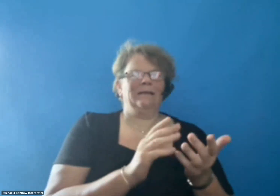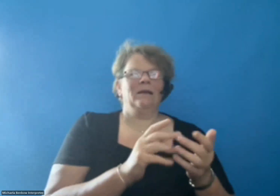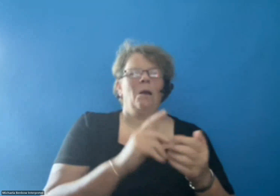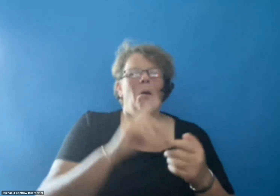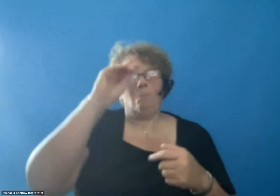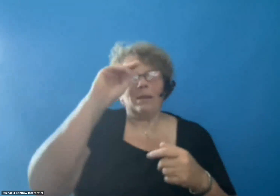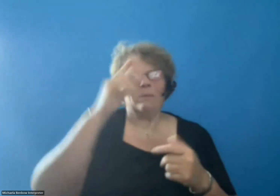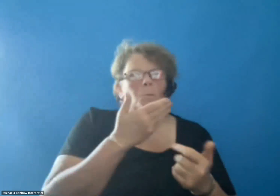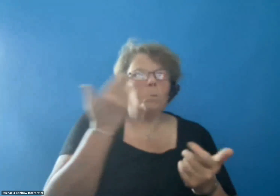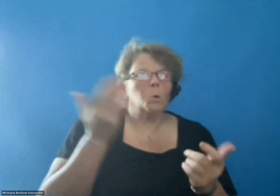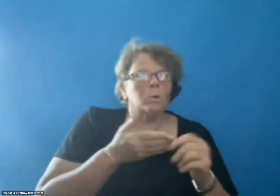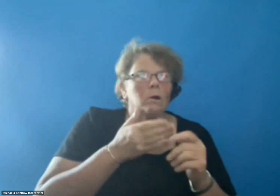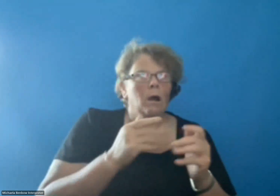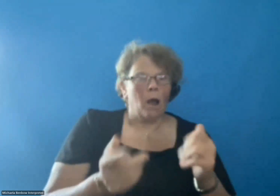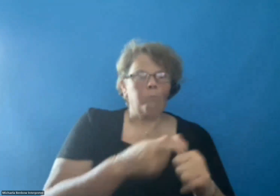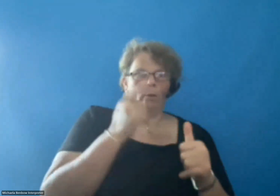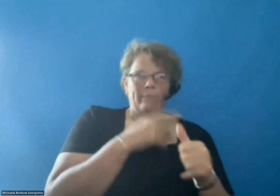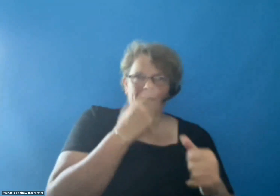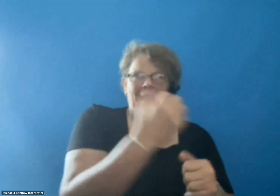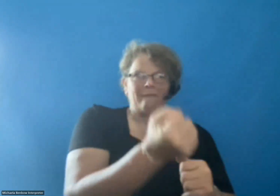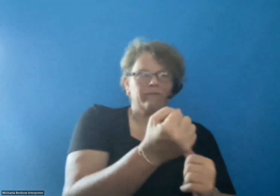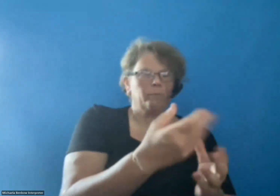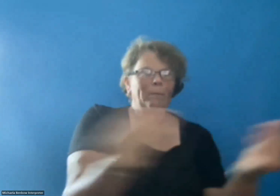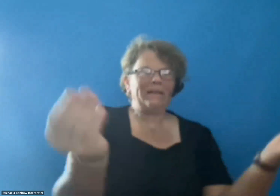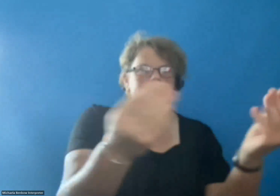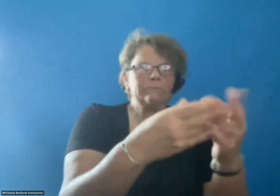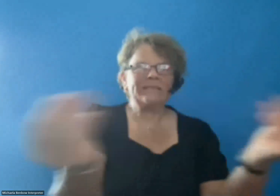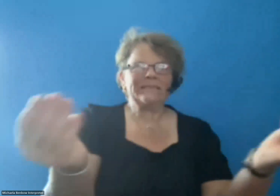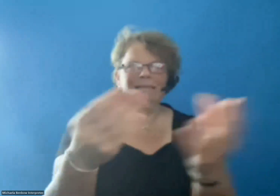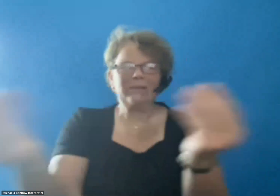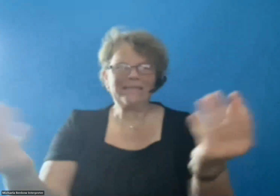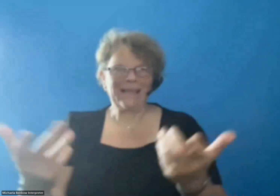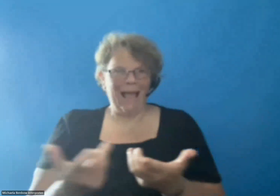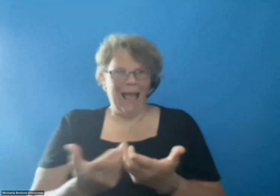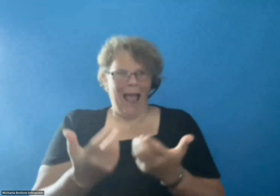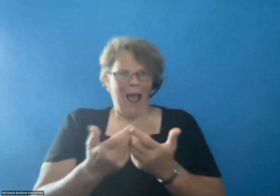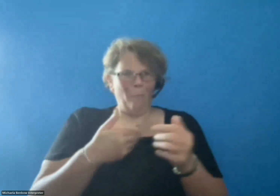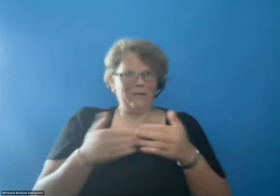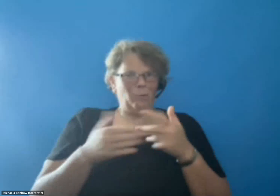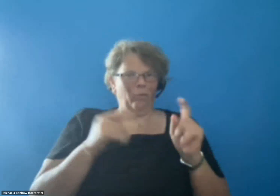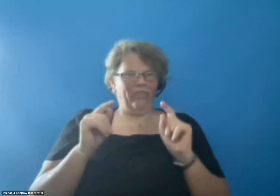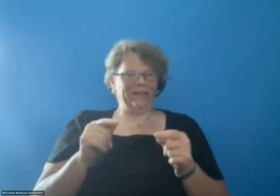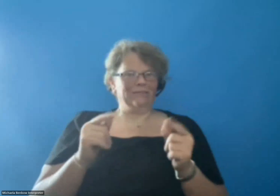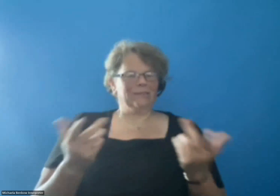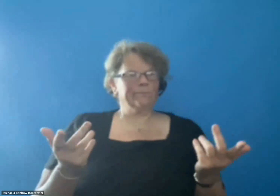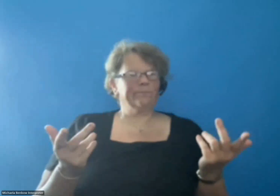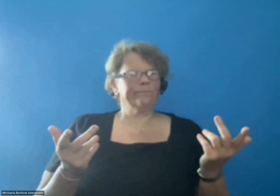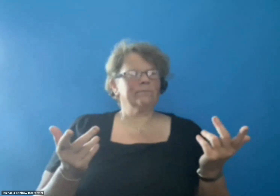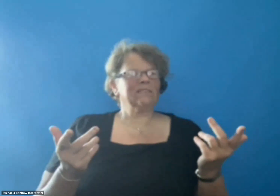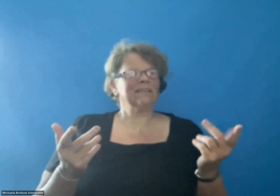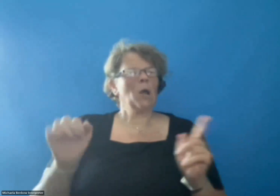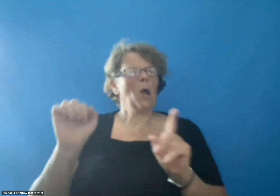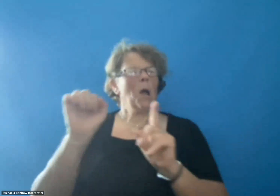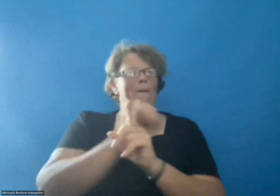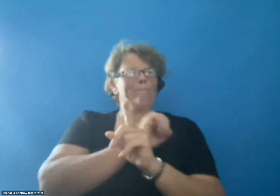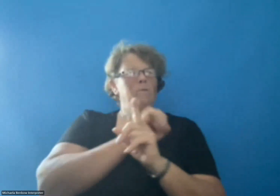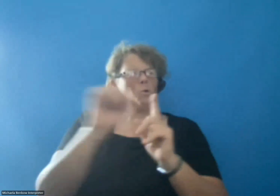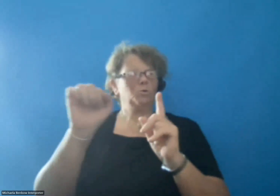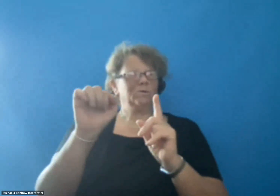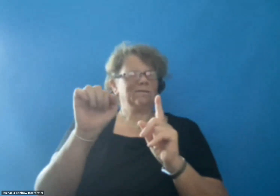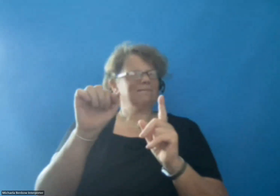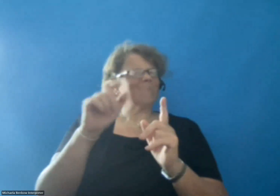not attends, in all areas. So abuse is a really interesting word, because I guess, do we really